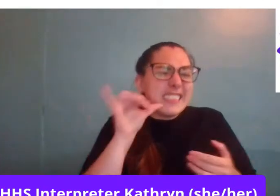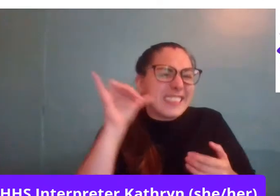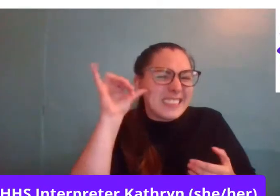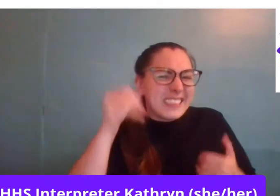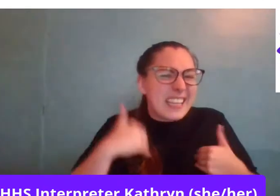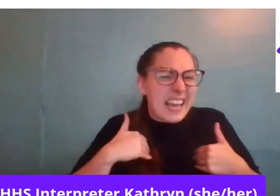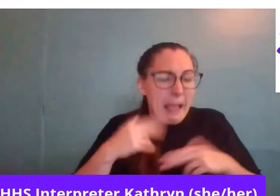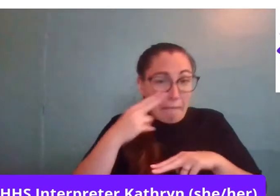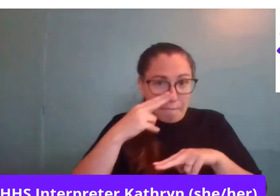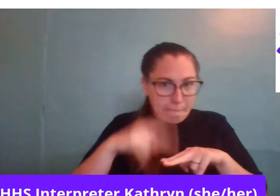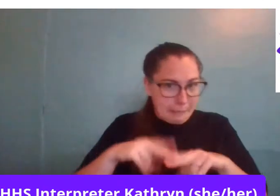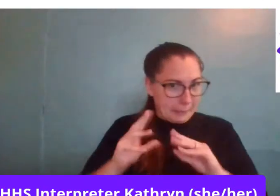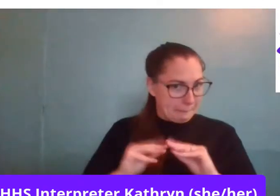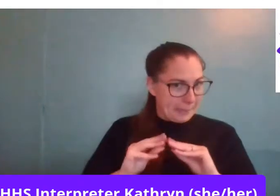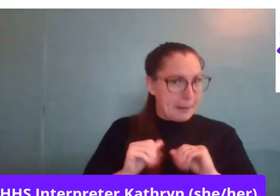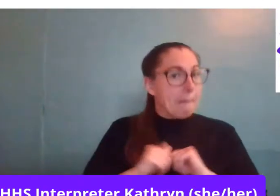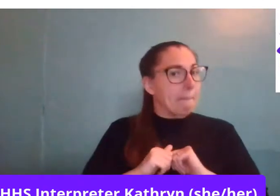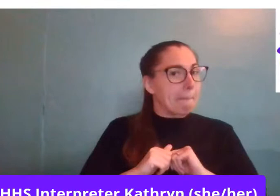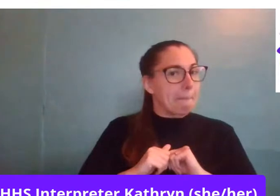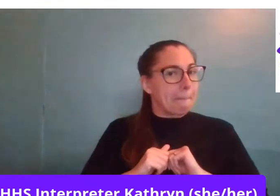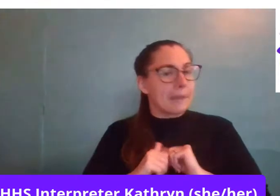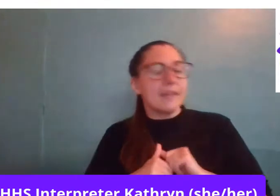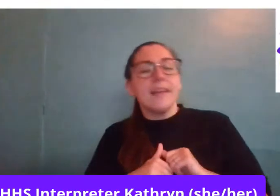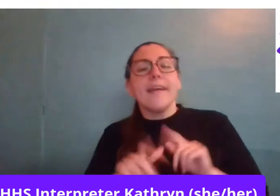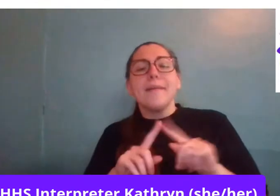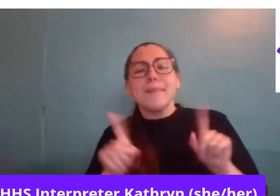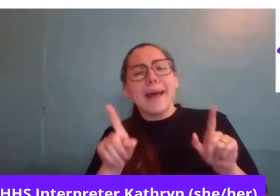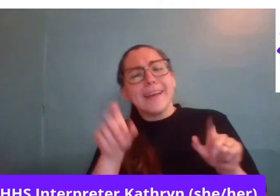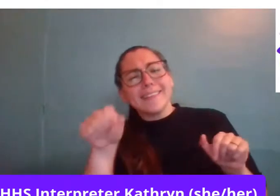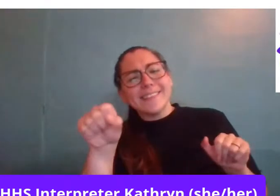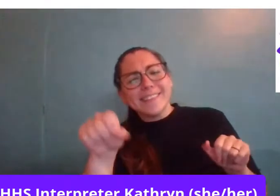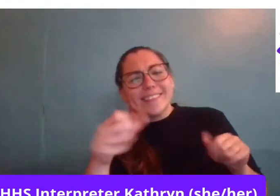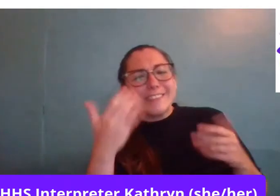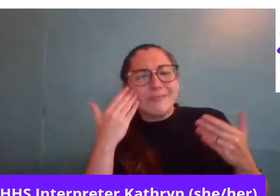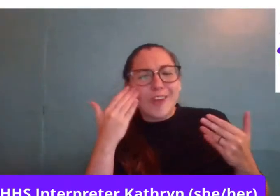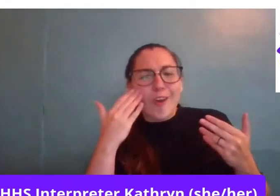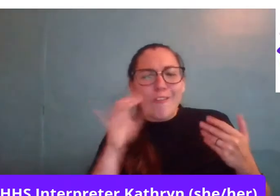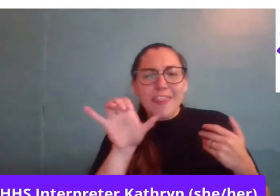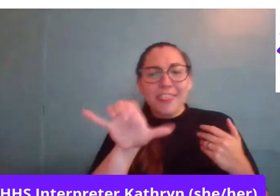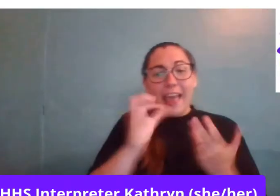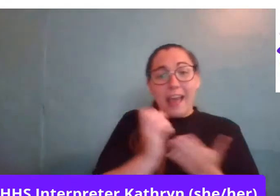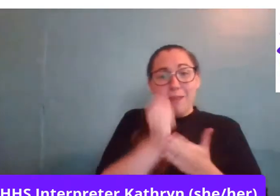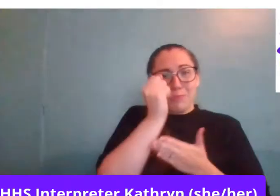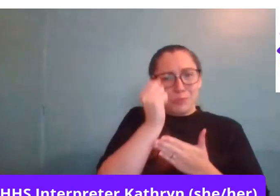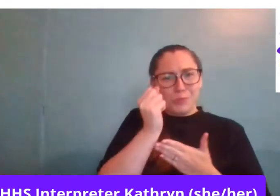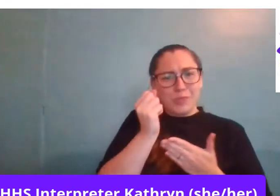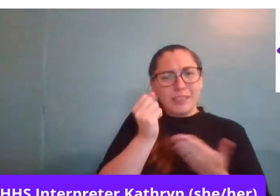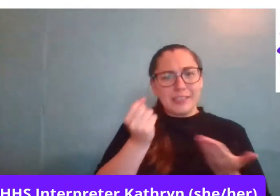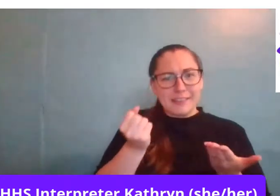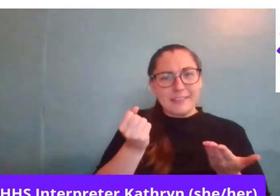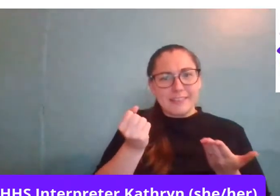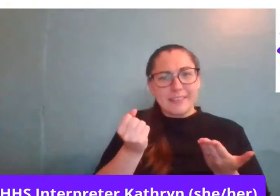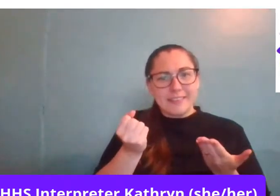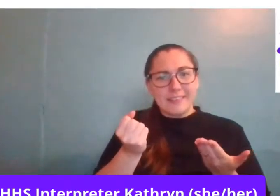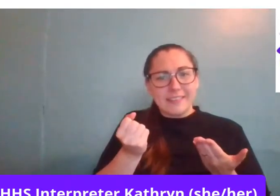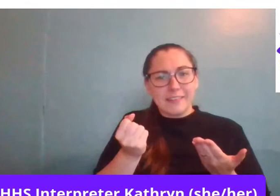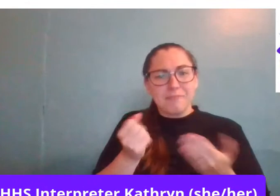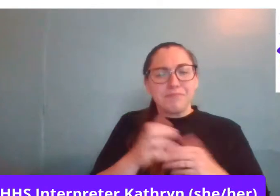meeting, but yeah, it's that opportunity, and